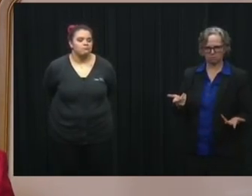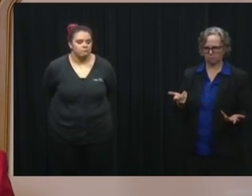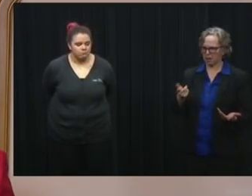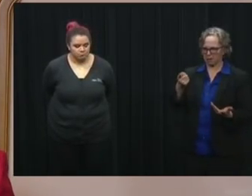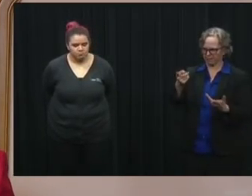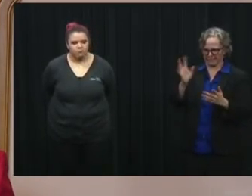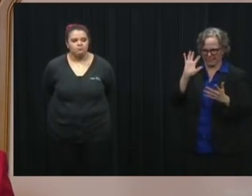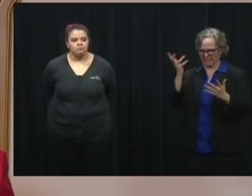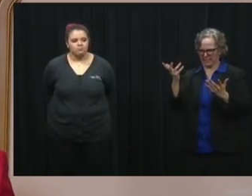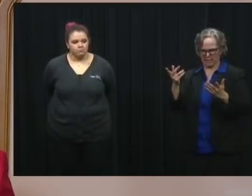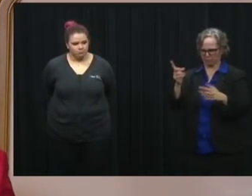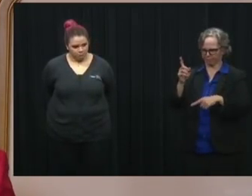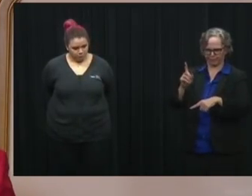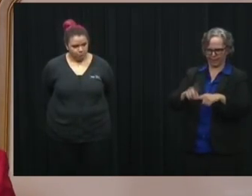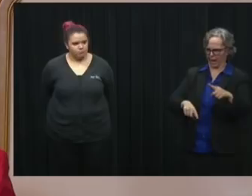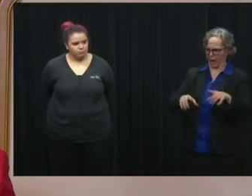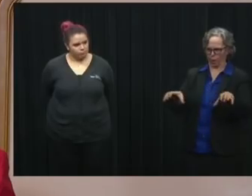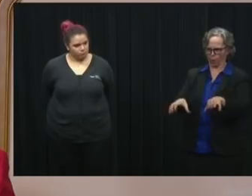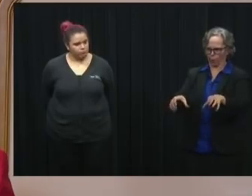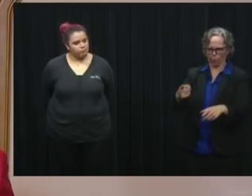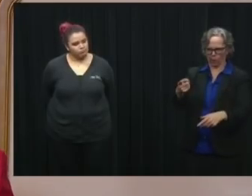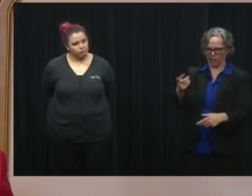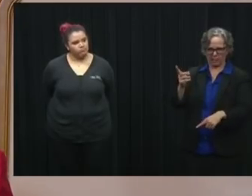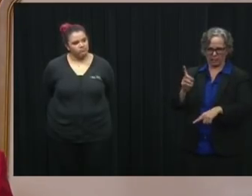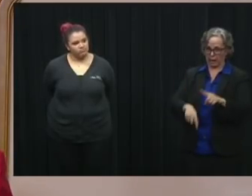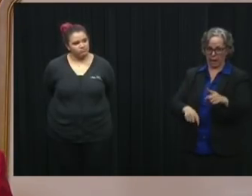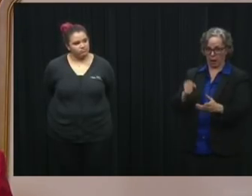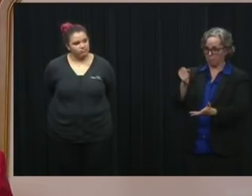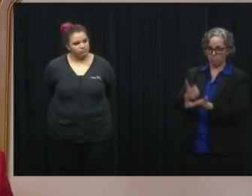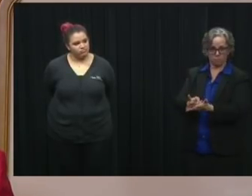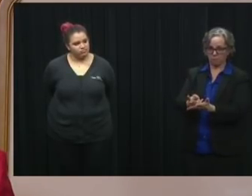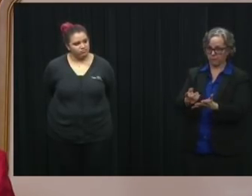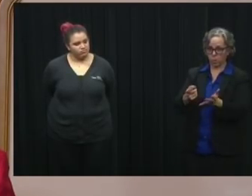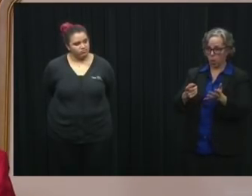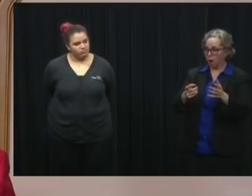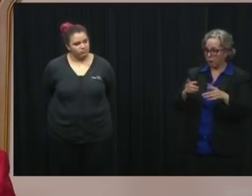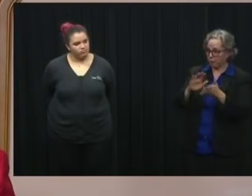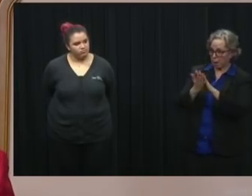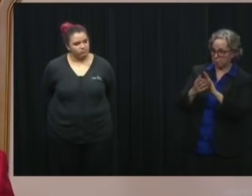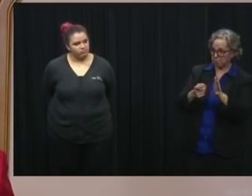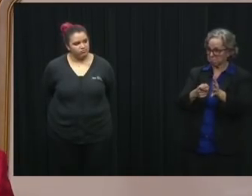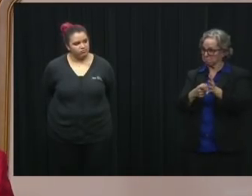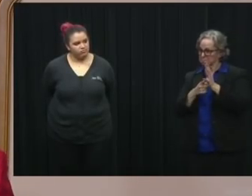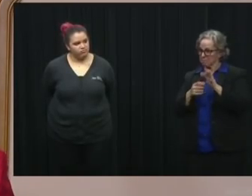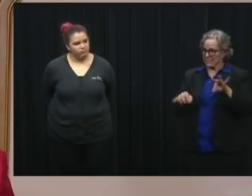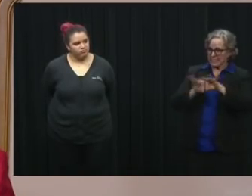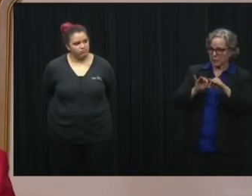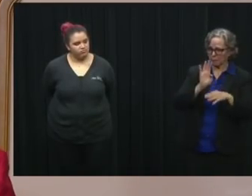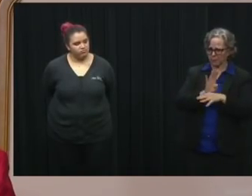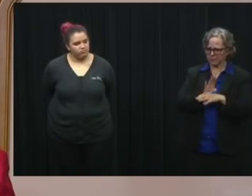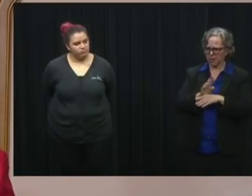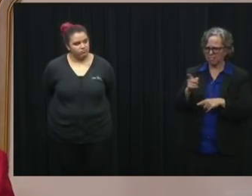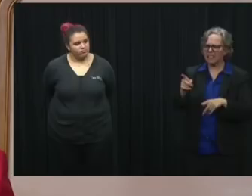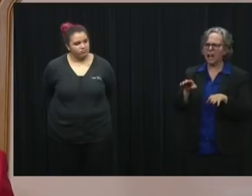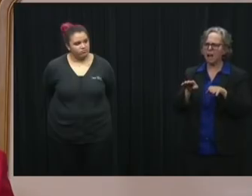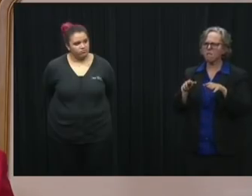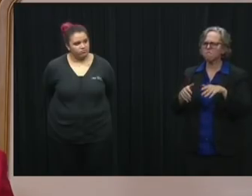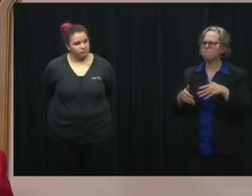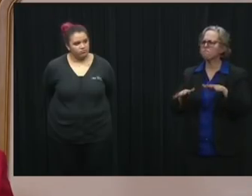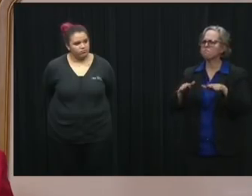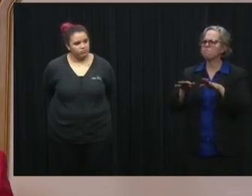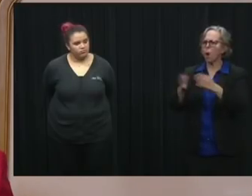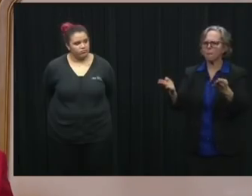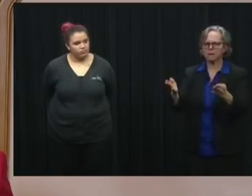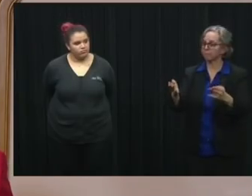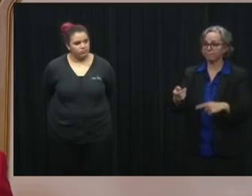come under the category of essential or staying in business. We can't have that.